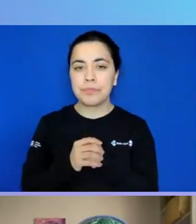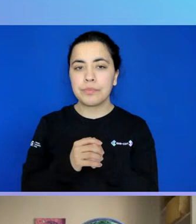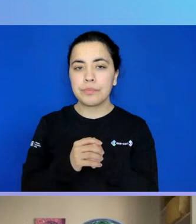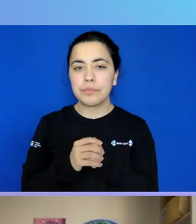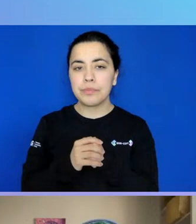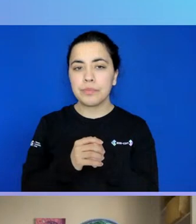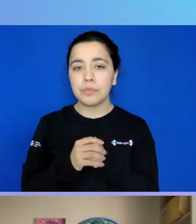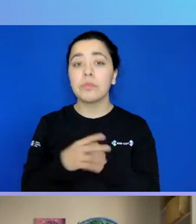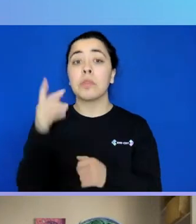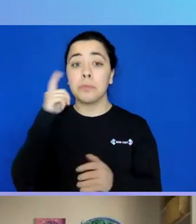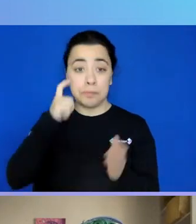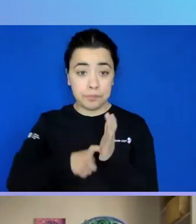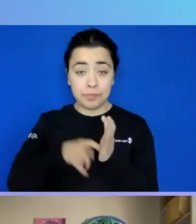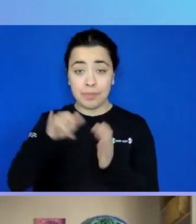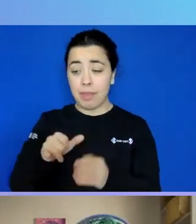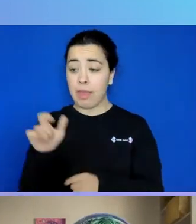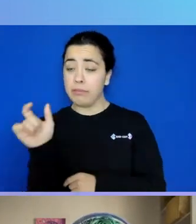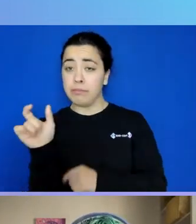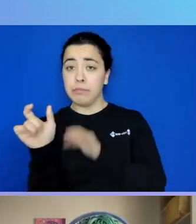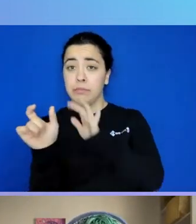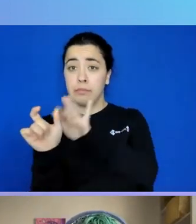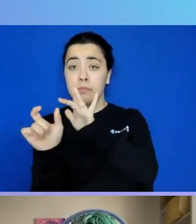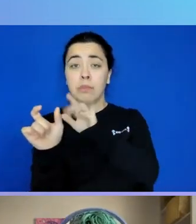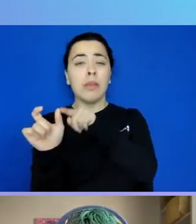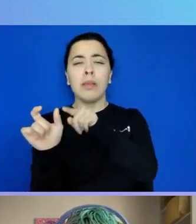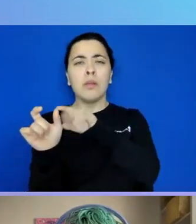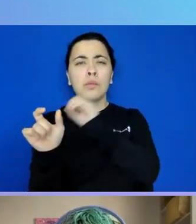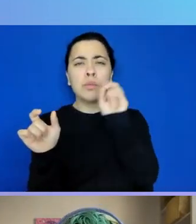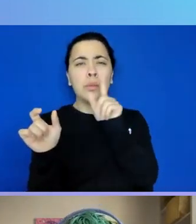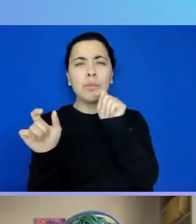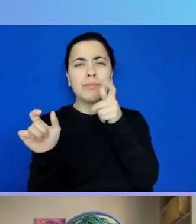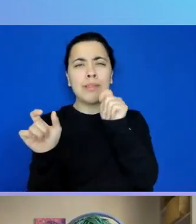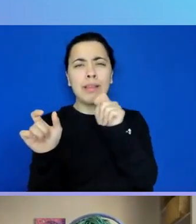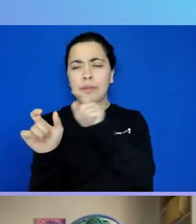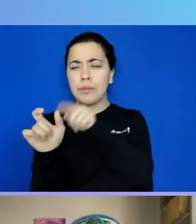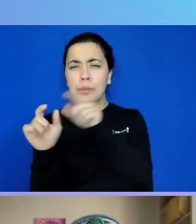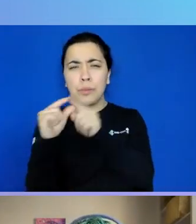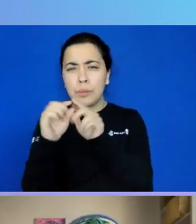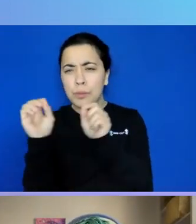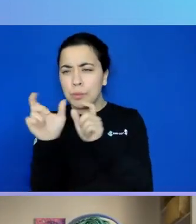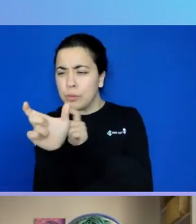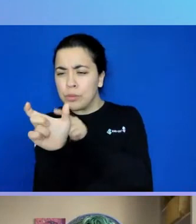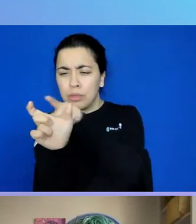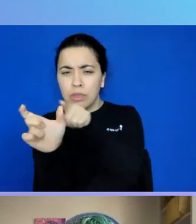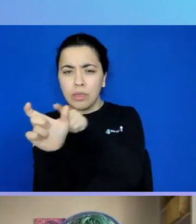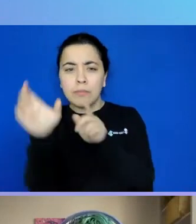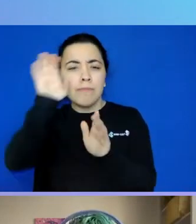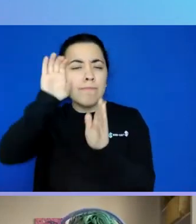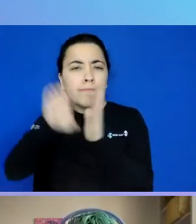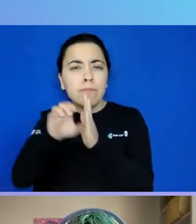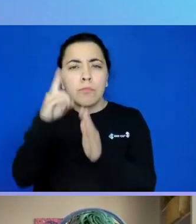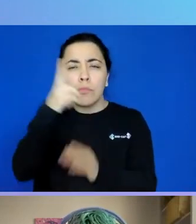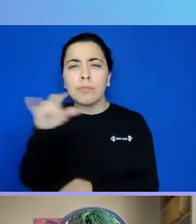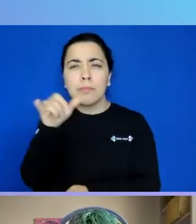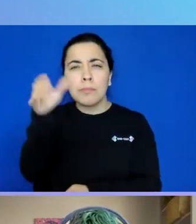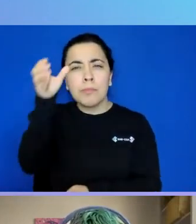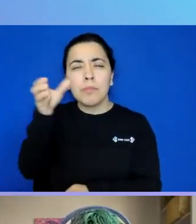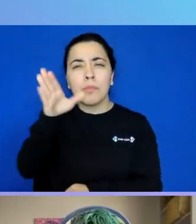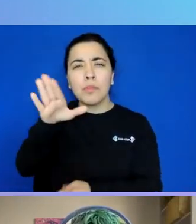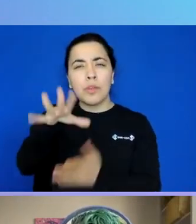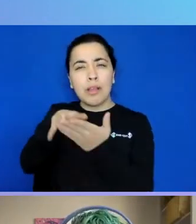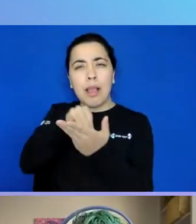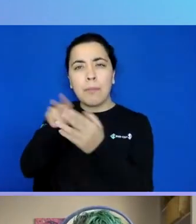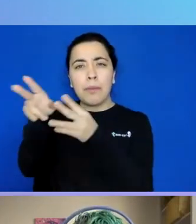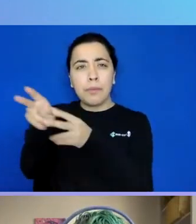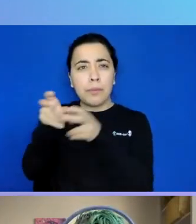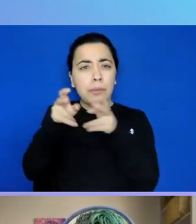see the button does not have any text within it. So it is a icon that looks like you are copying items, but there's no